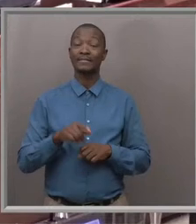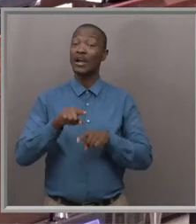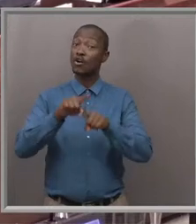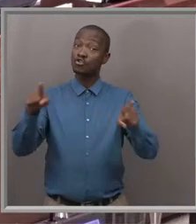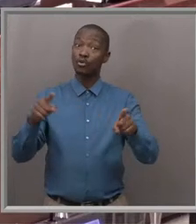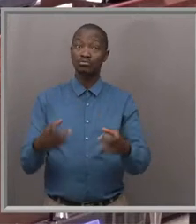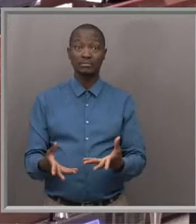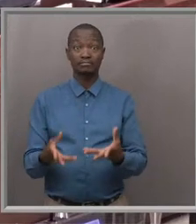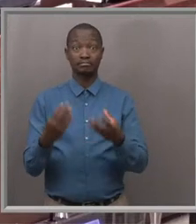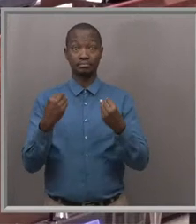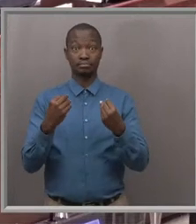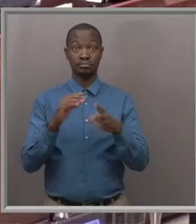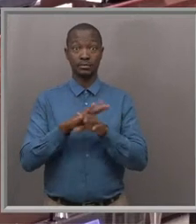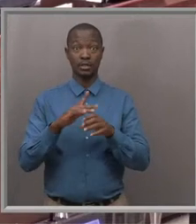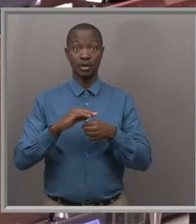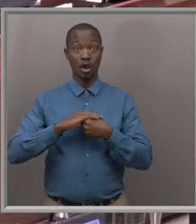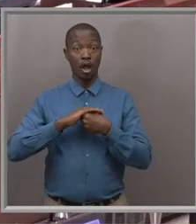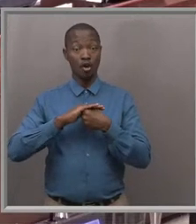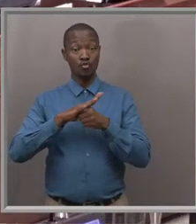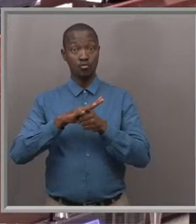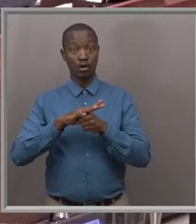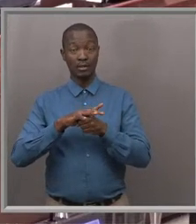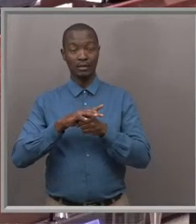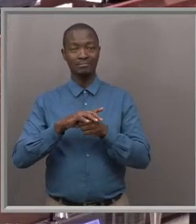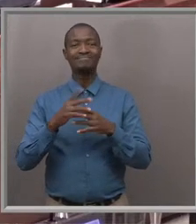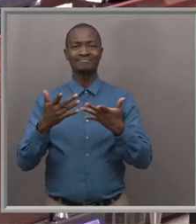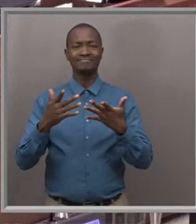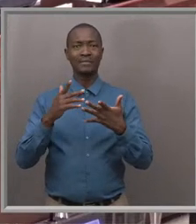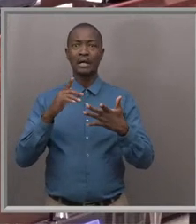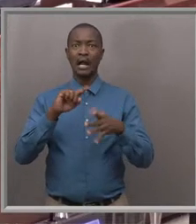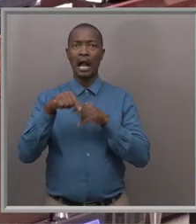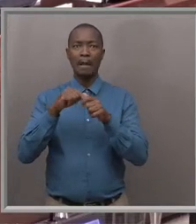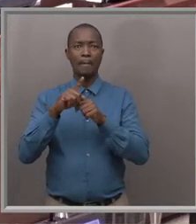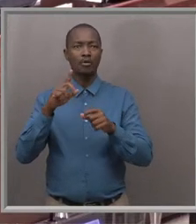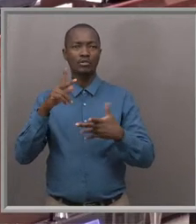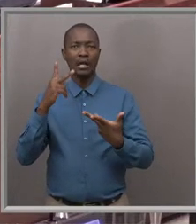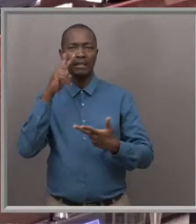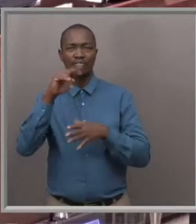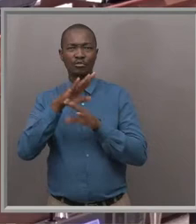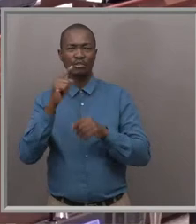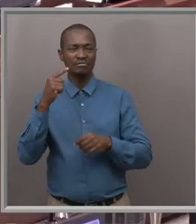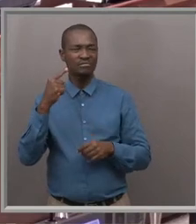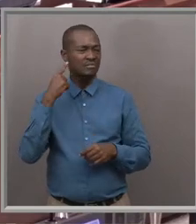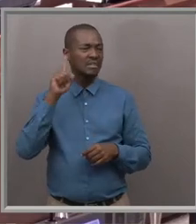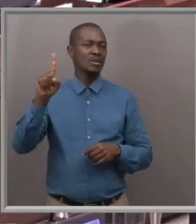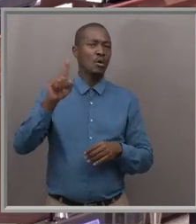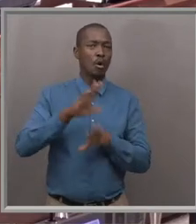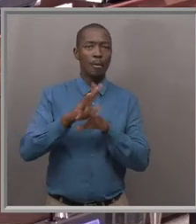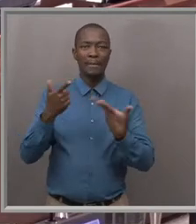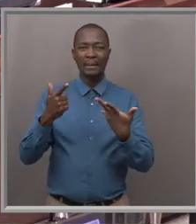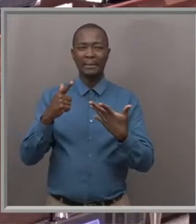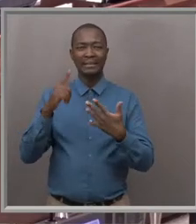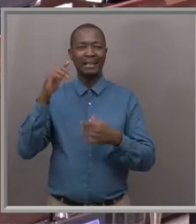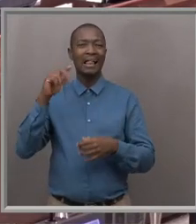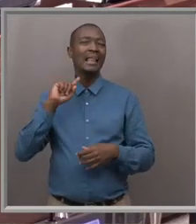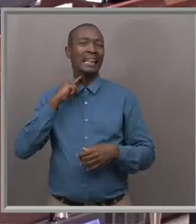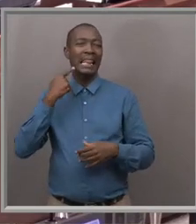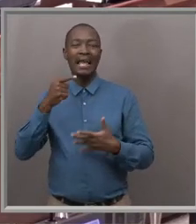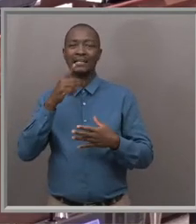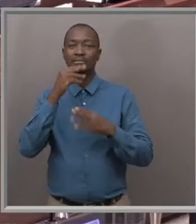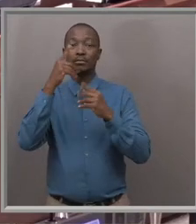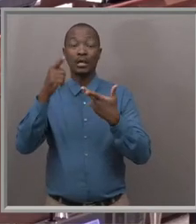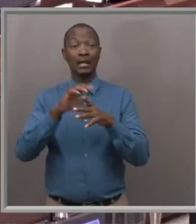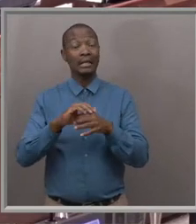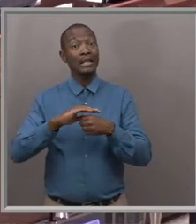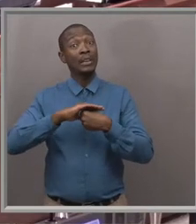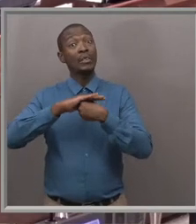coronavirus can attest that, contrary to the views of denialists and conspiracy theorists,